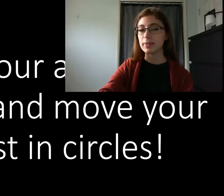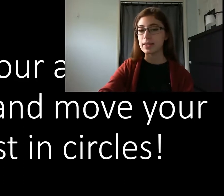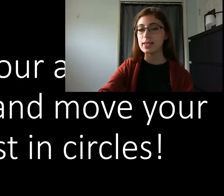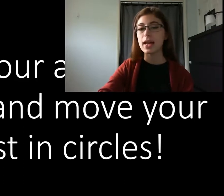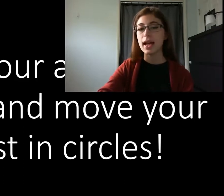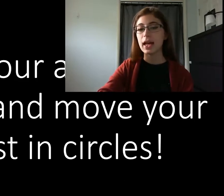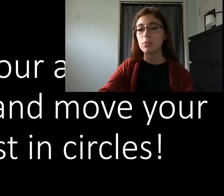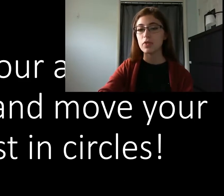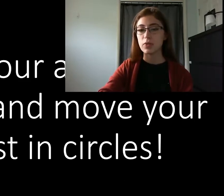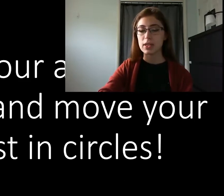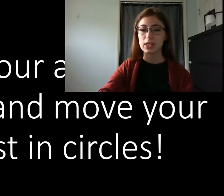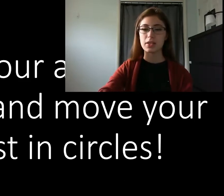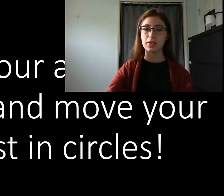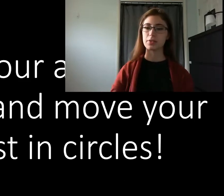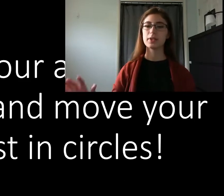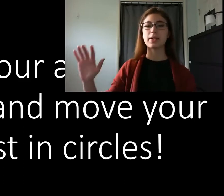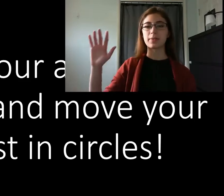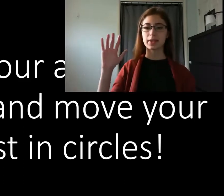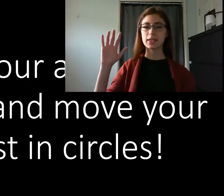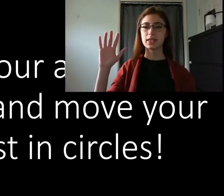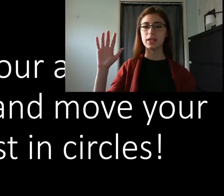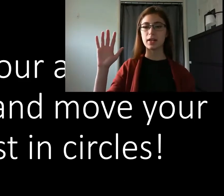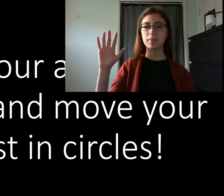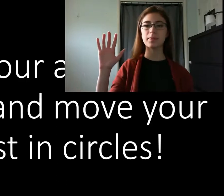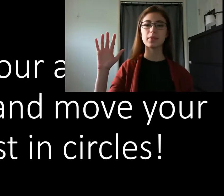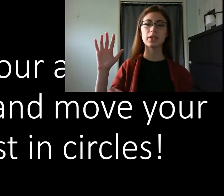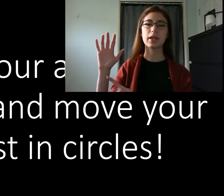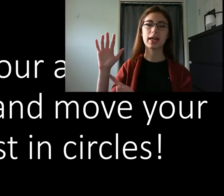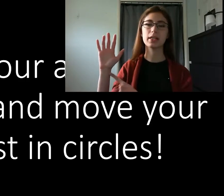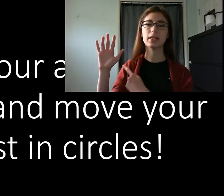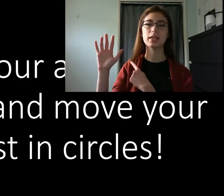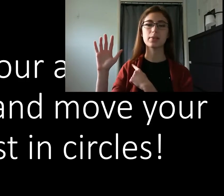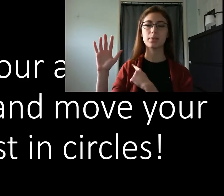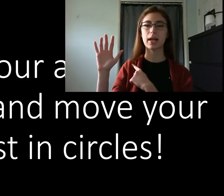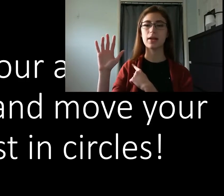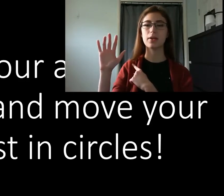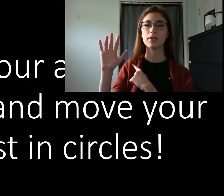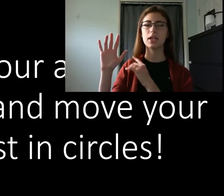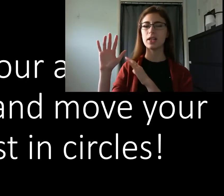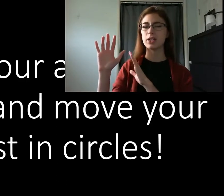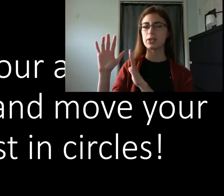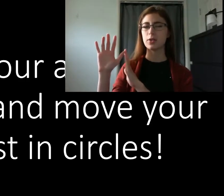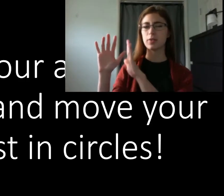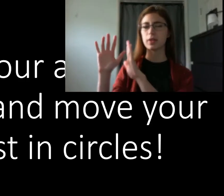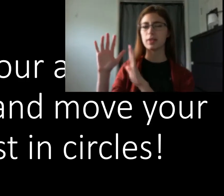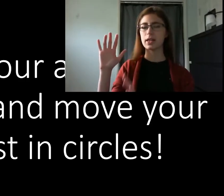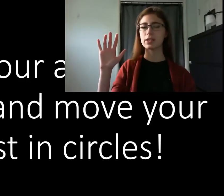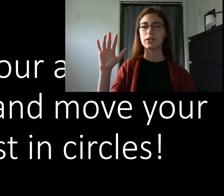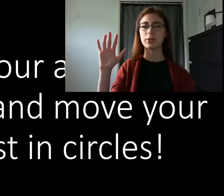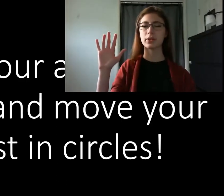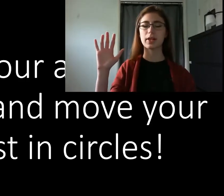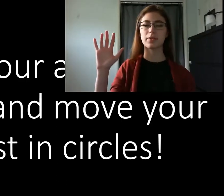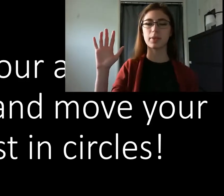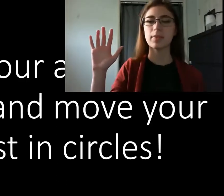the right place, and move your wrist in circles. So stick your arm so your hand is right just over next